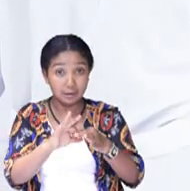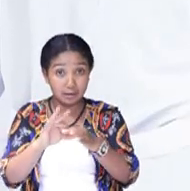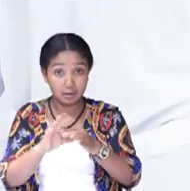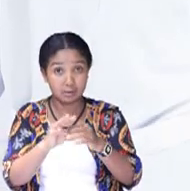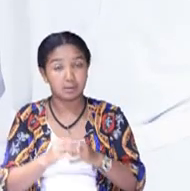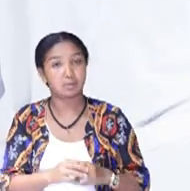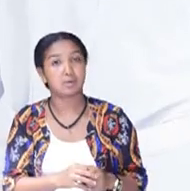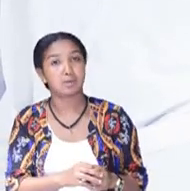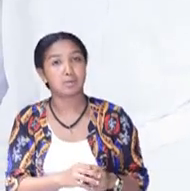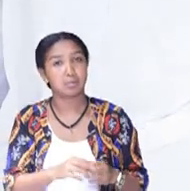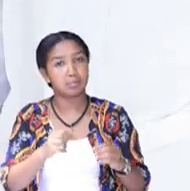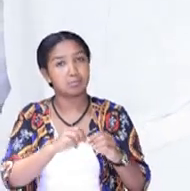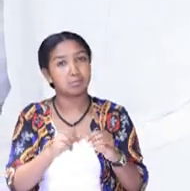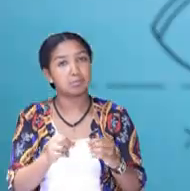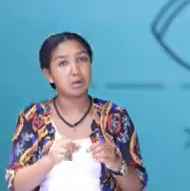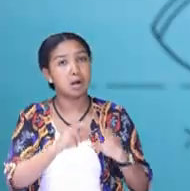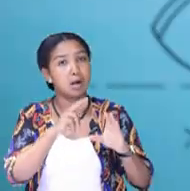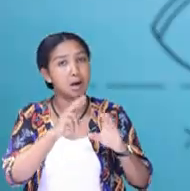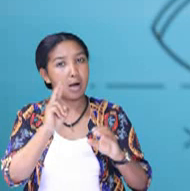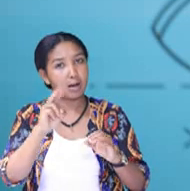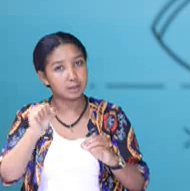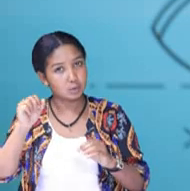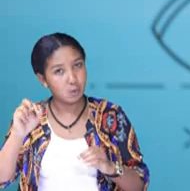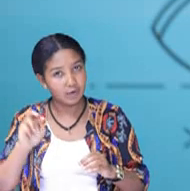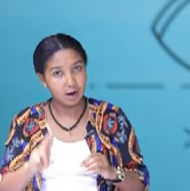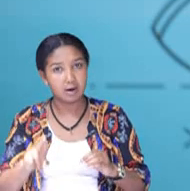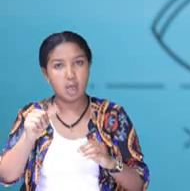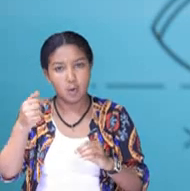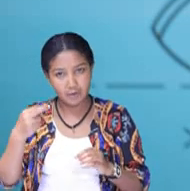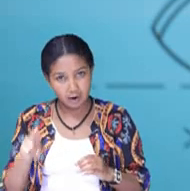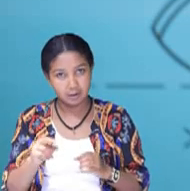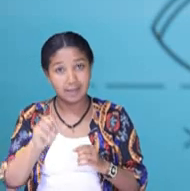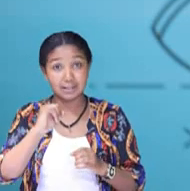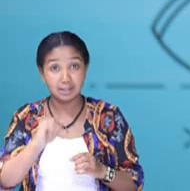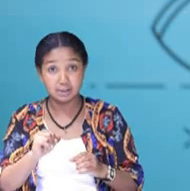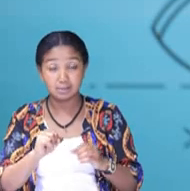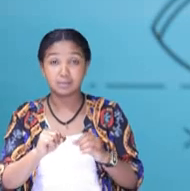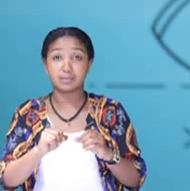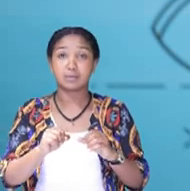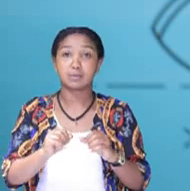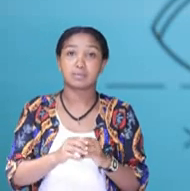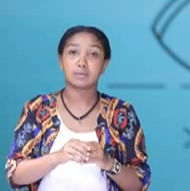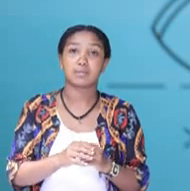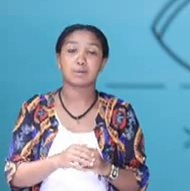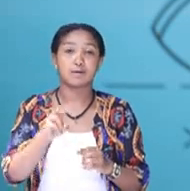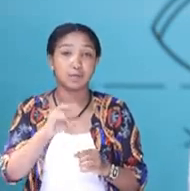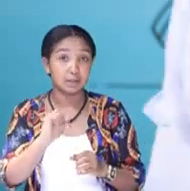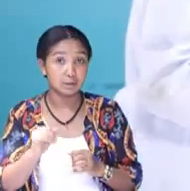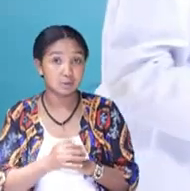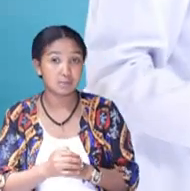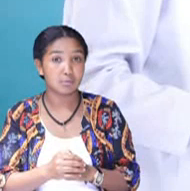of radius as s over r, v over r, a over r. S is angular linear displacement, v